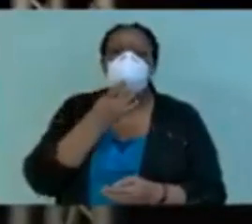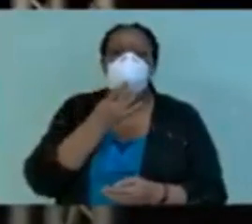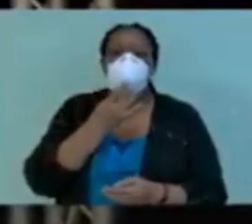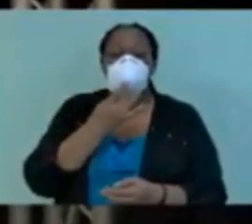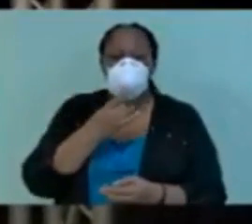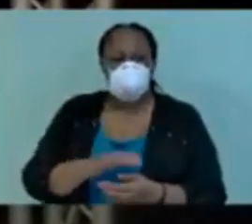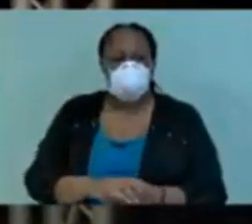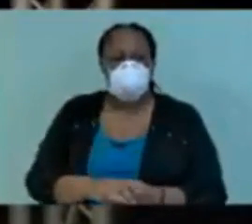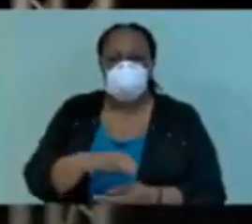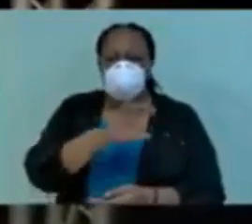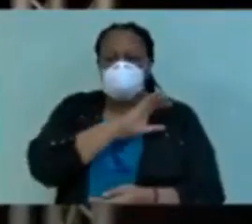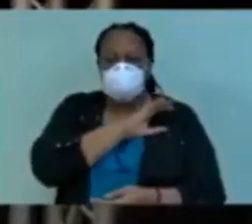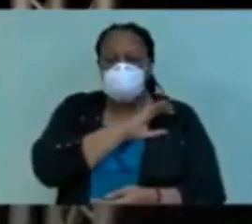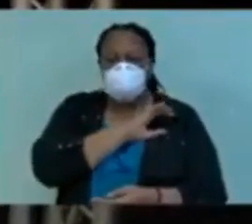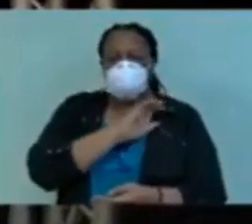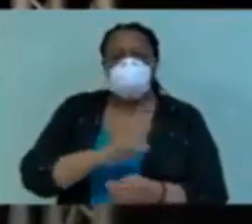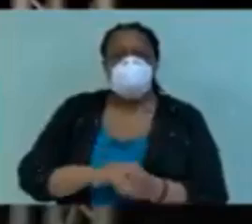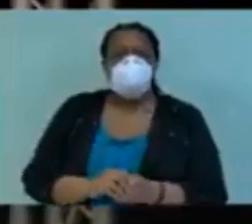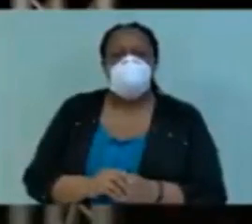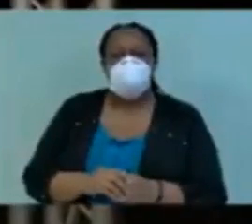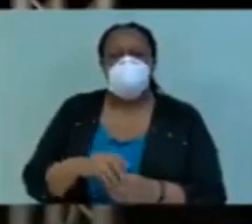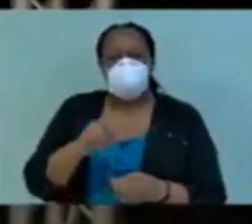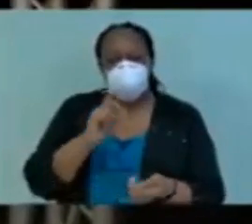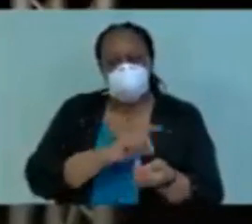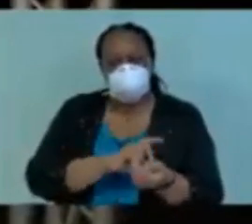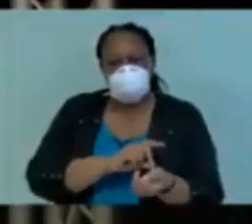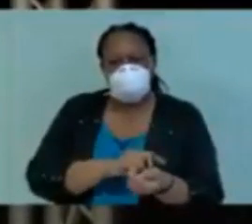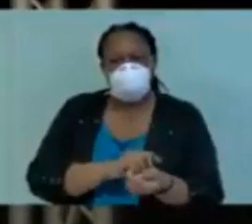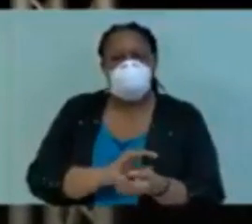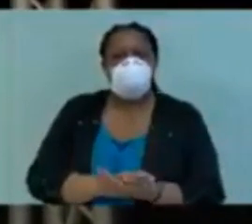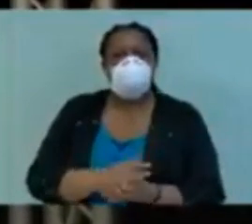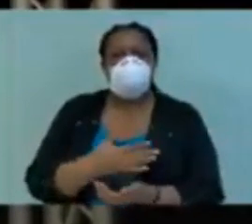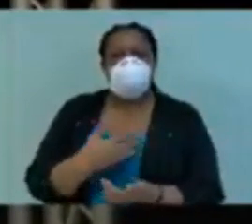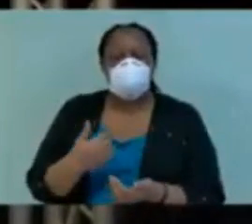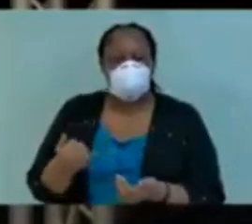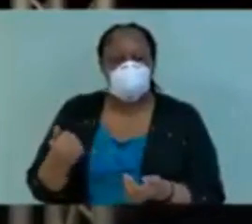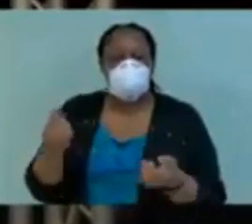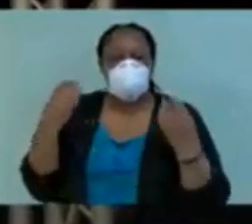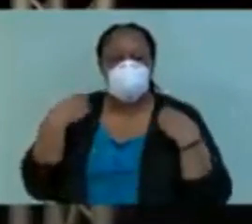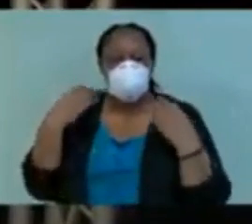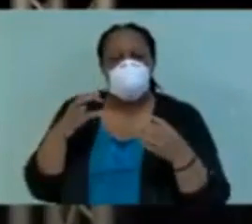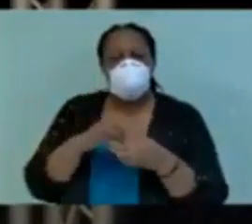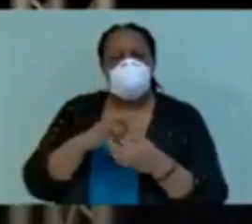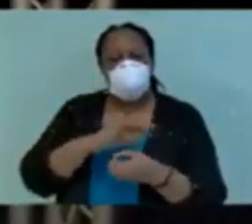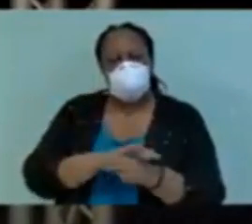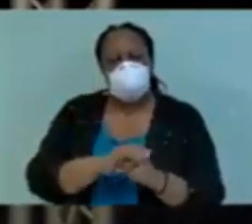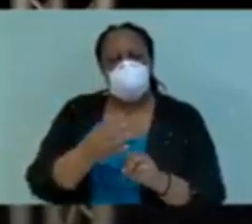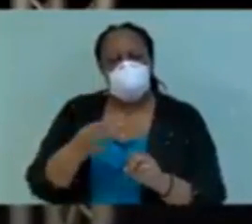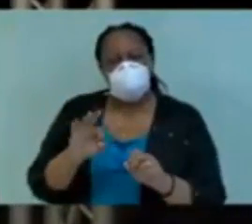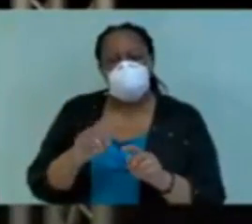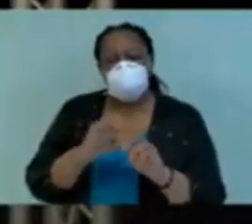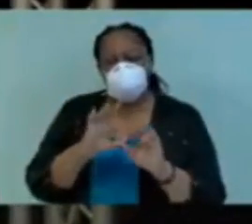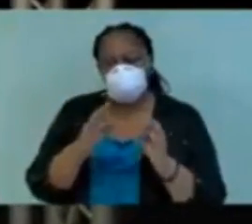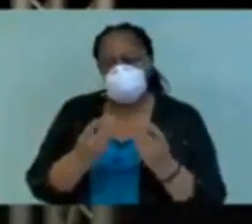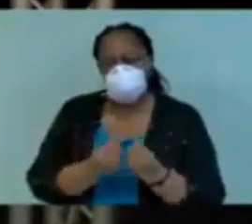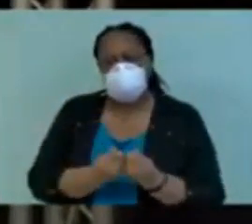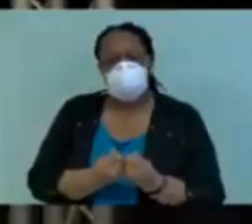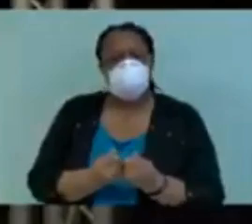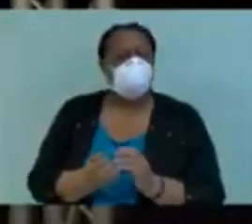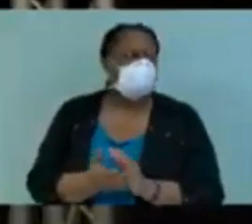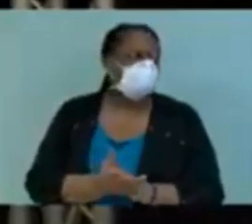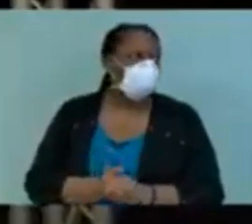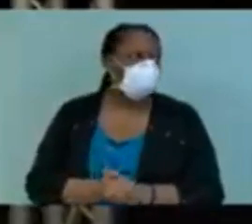Life is not the same, and it will take a very long time for life to come back to as we know